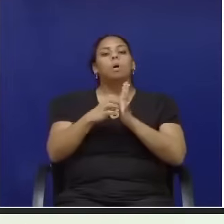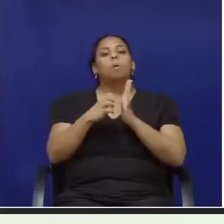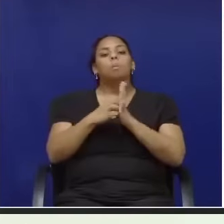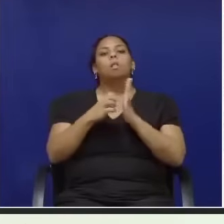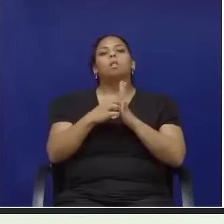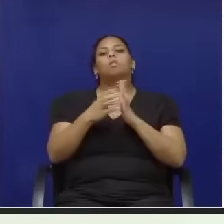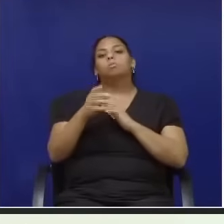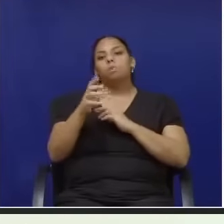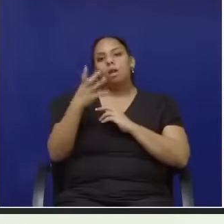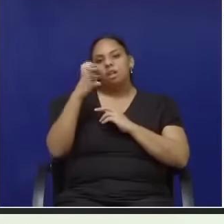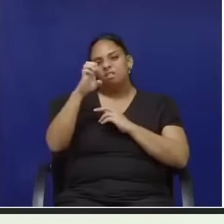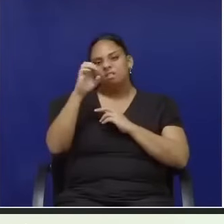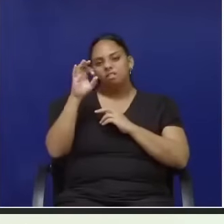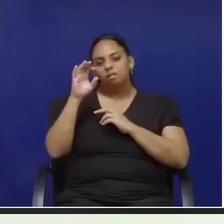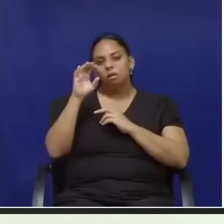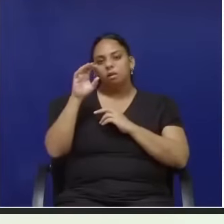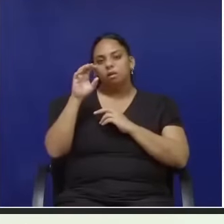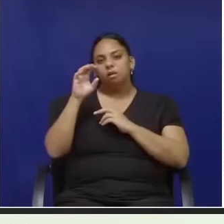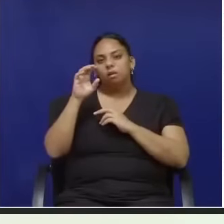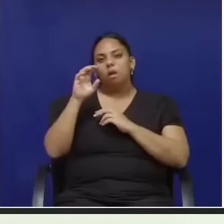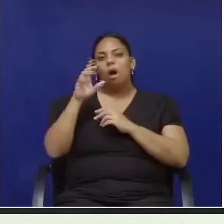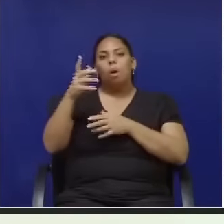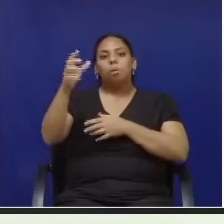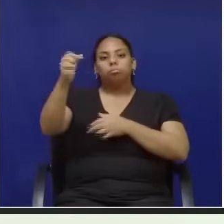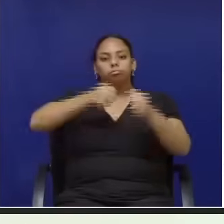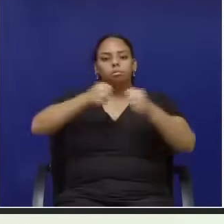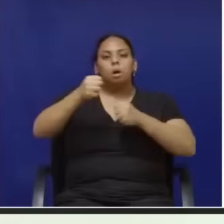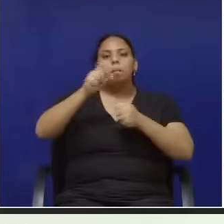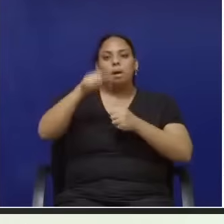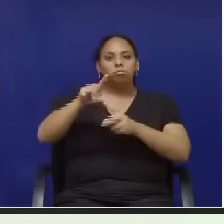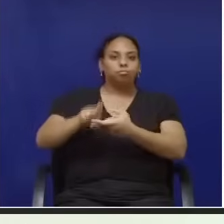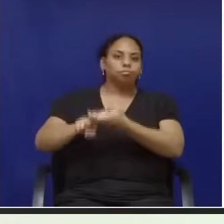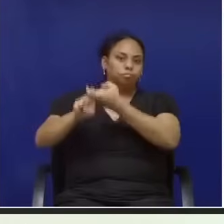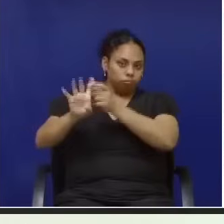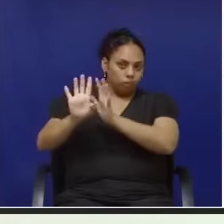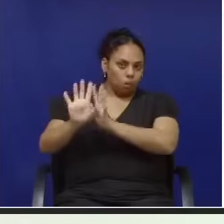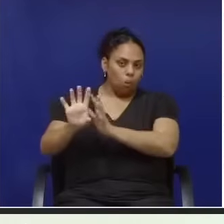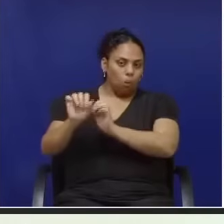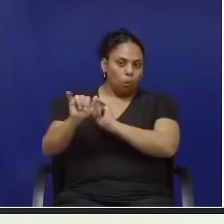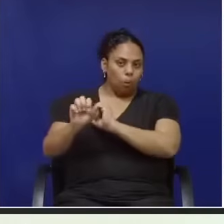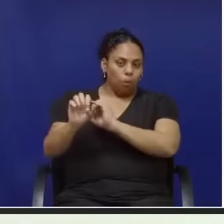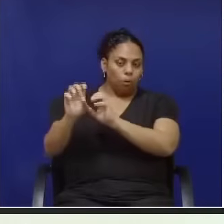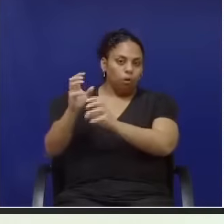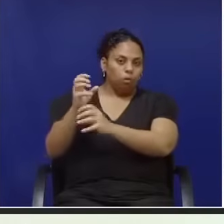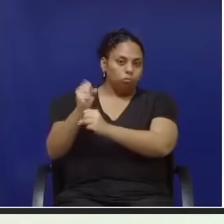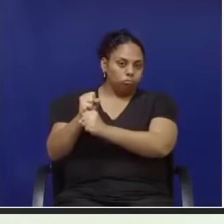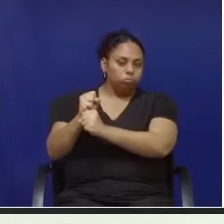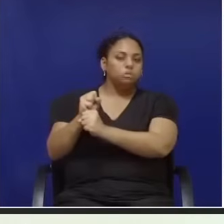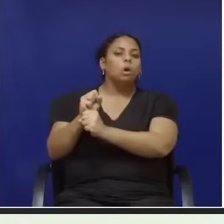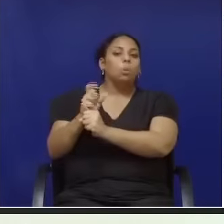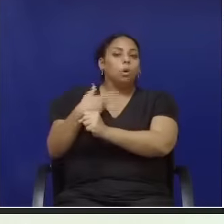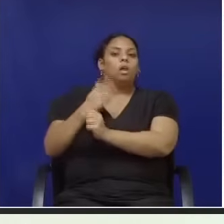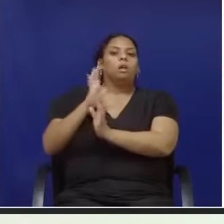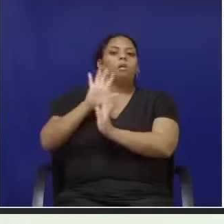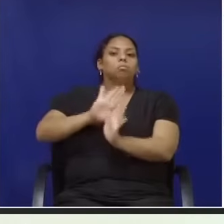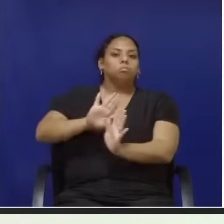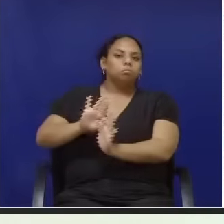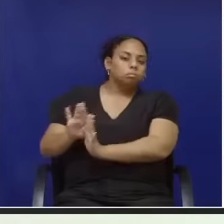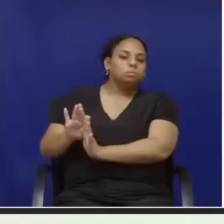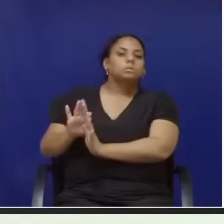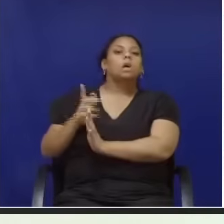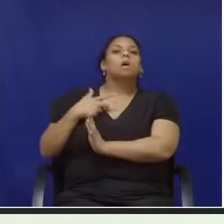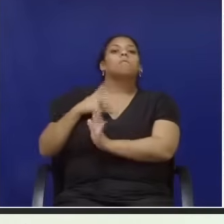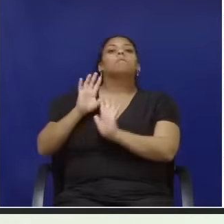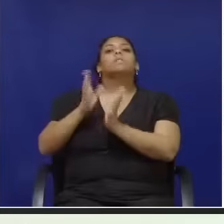that appointment should be halted. We have put aside that, and we have interacted